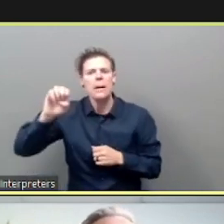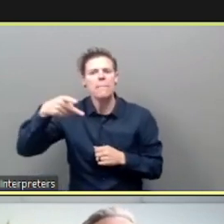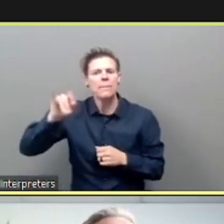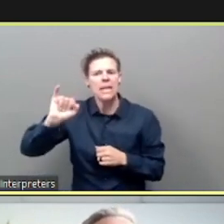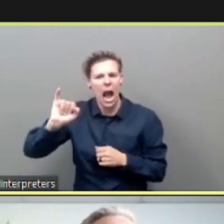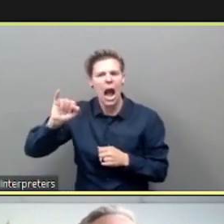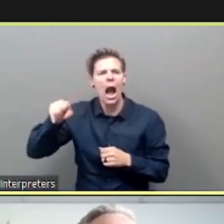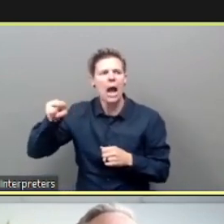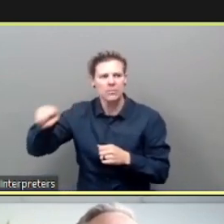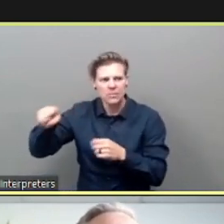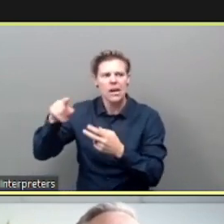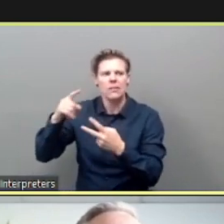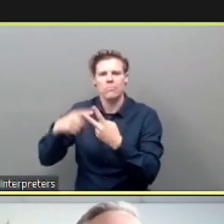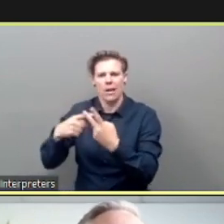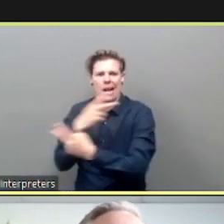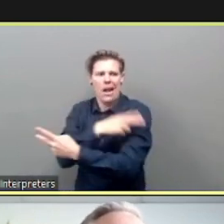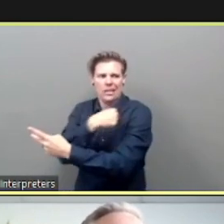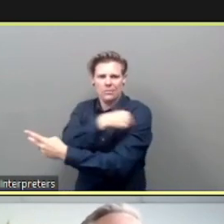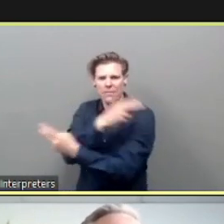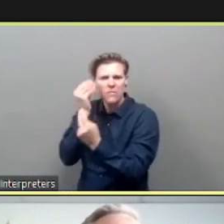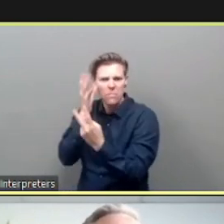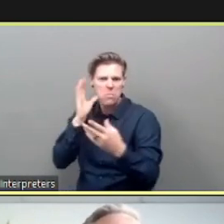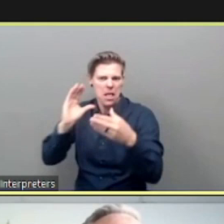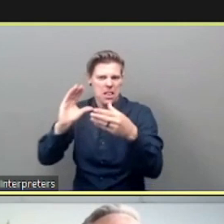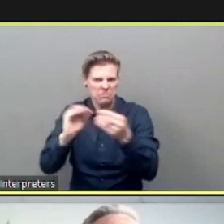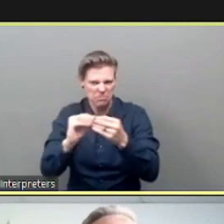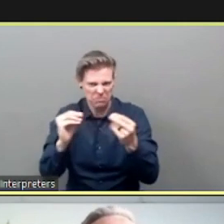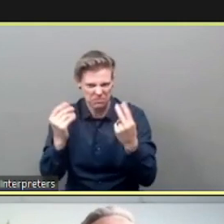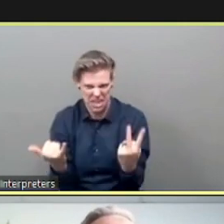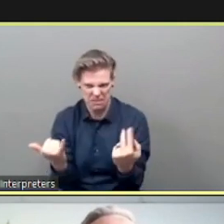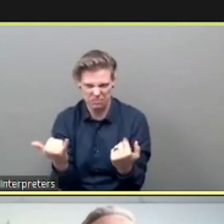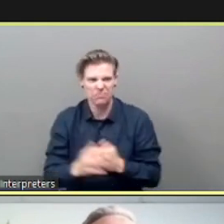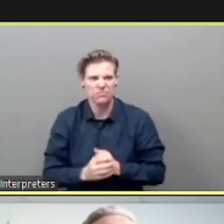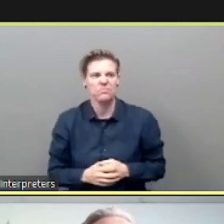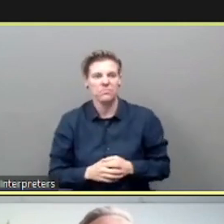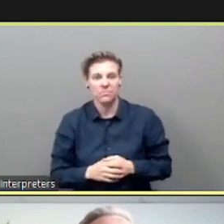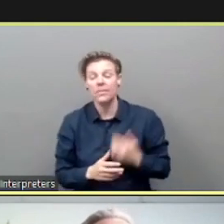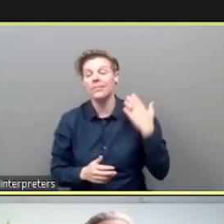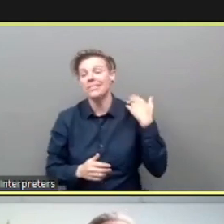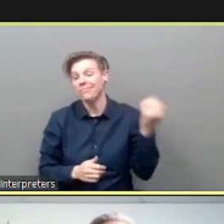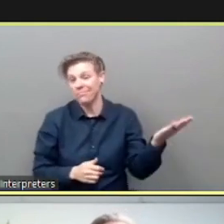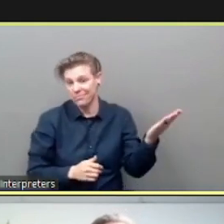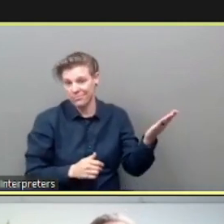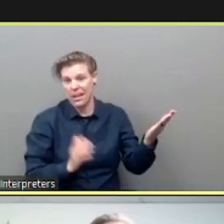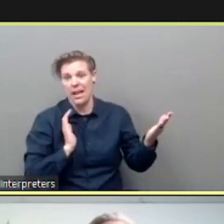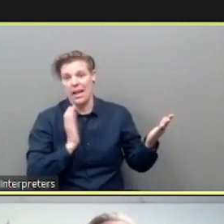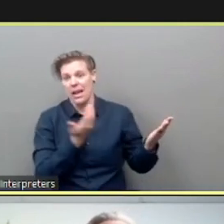duty today. And so let's move right ahead, Brianna. This is our usual